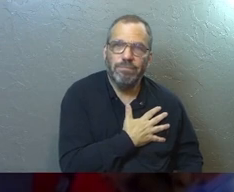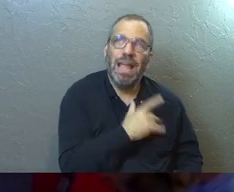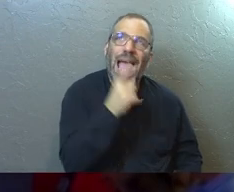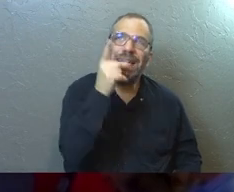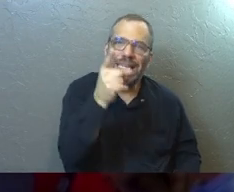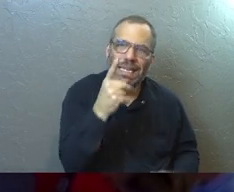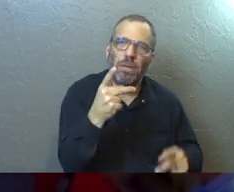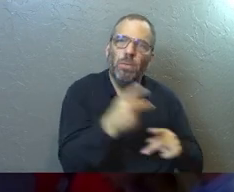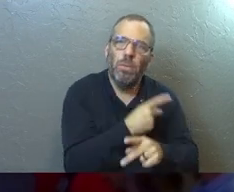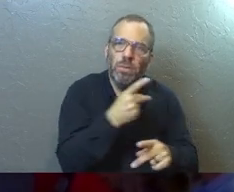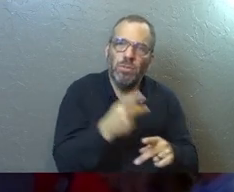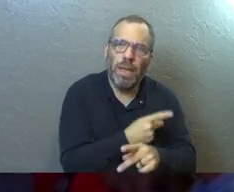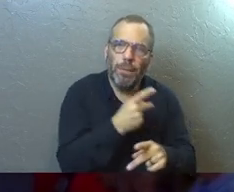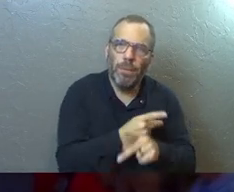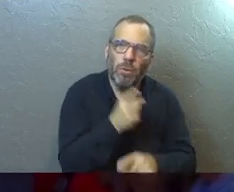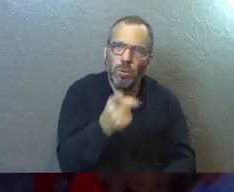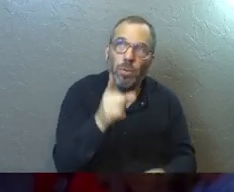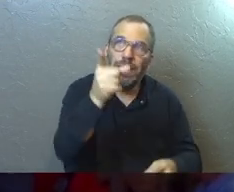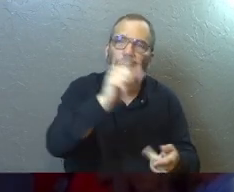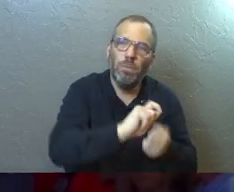shepherd you. He's the one who will change you.